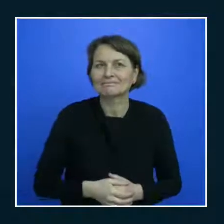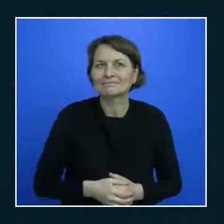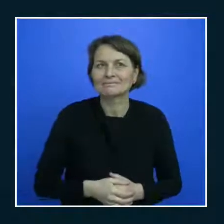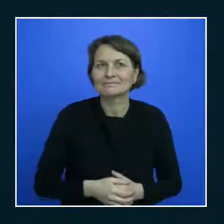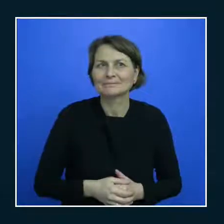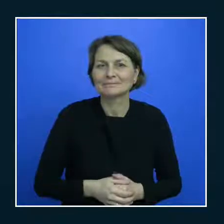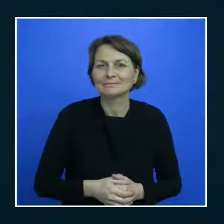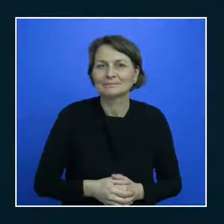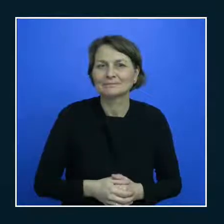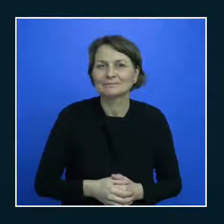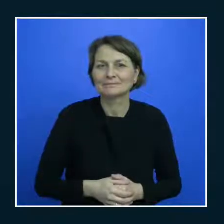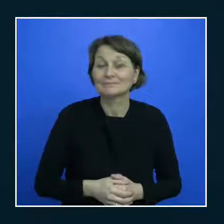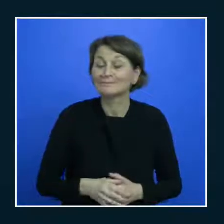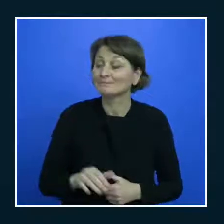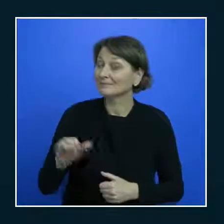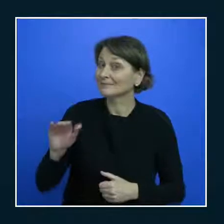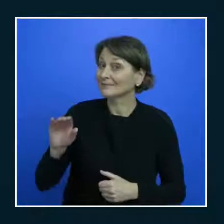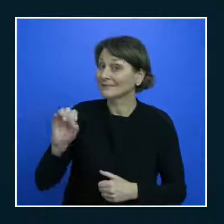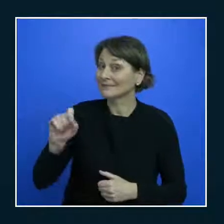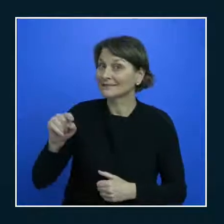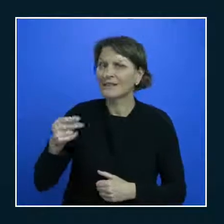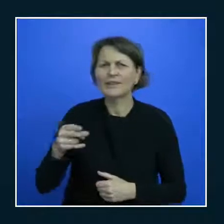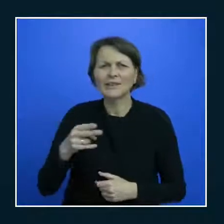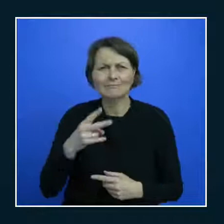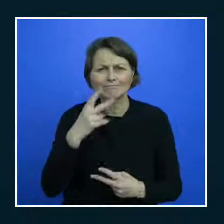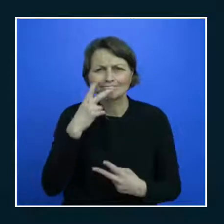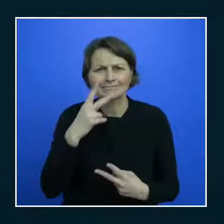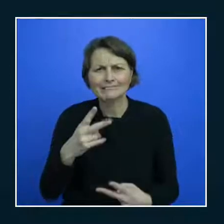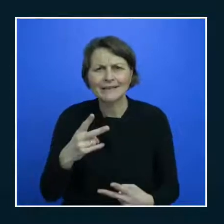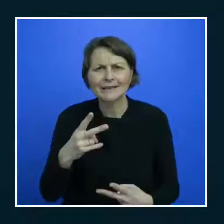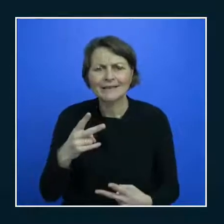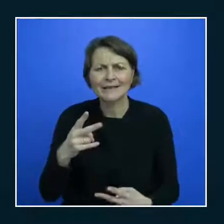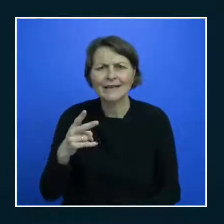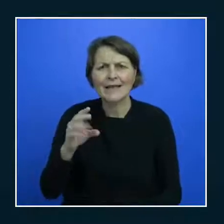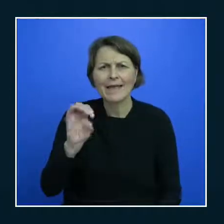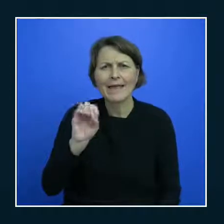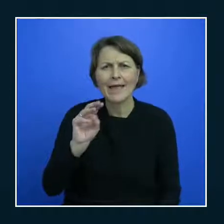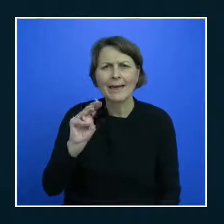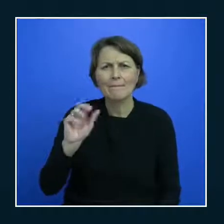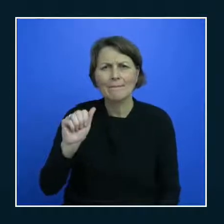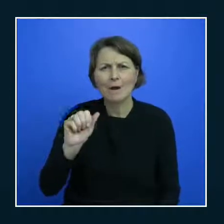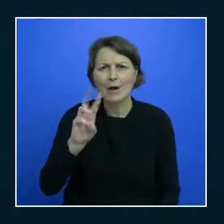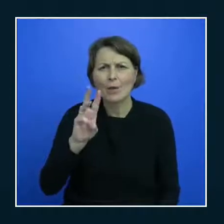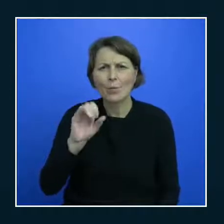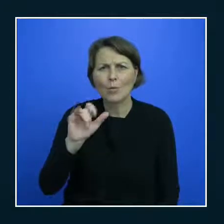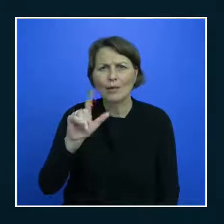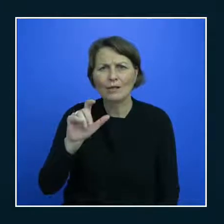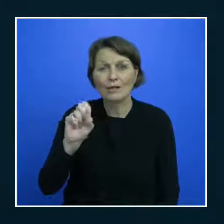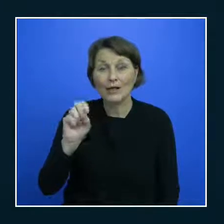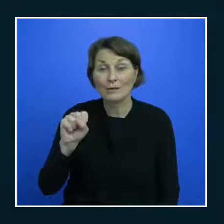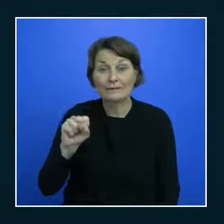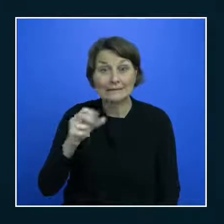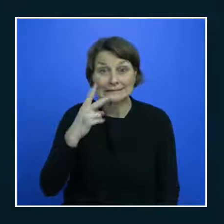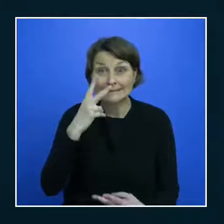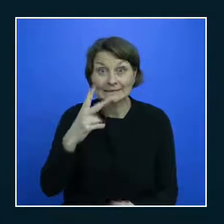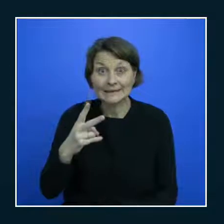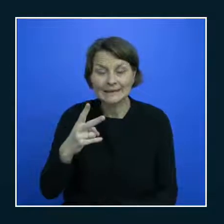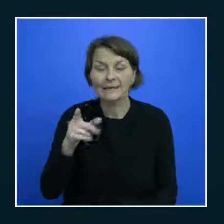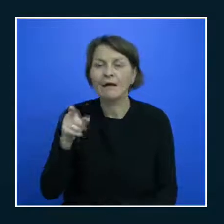By the way, if you didn't watch Emma Williams, she is amazing. She did research